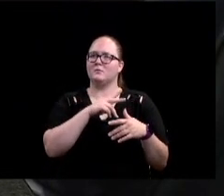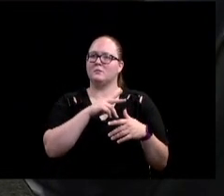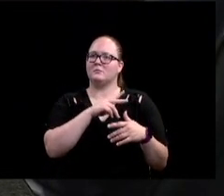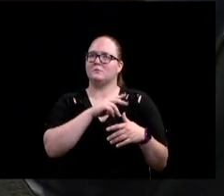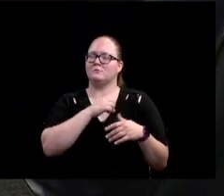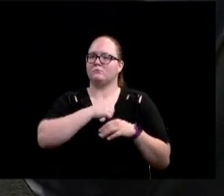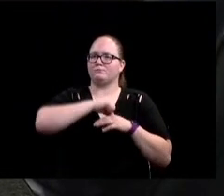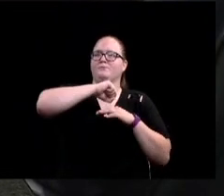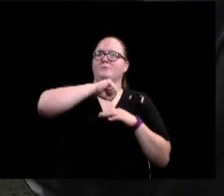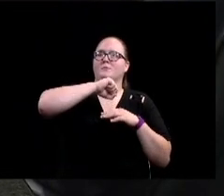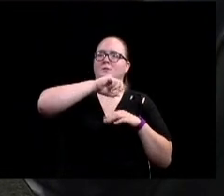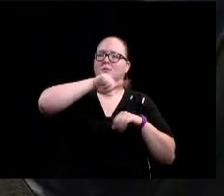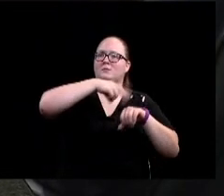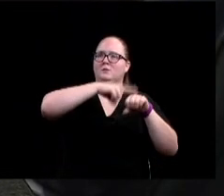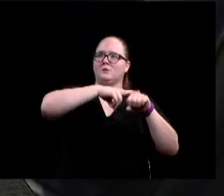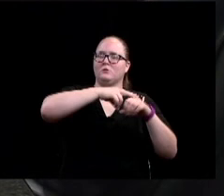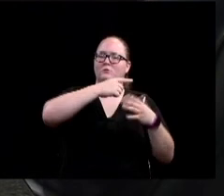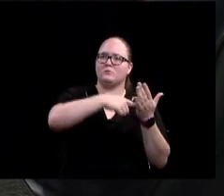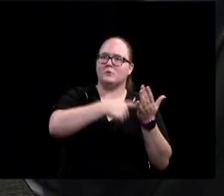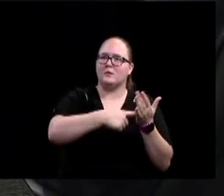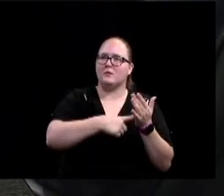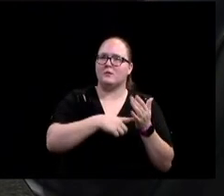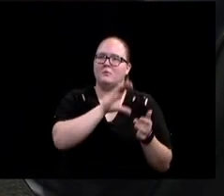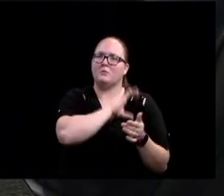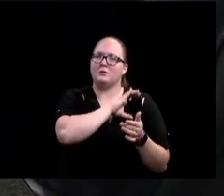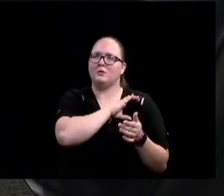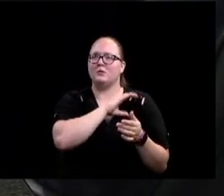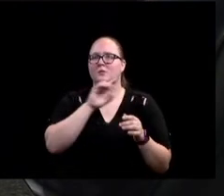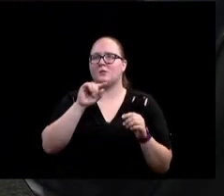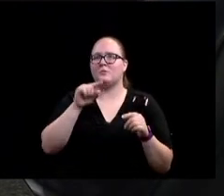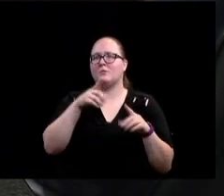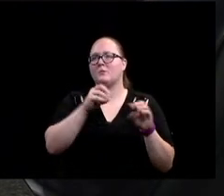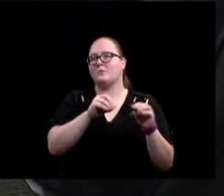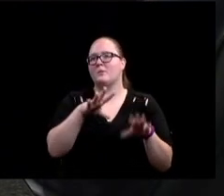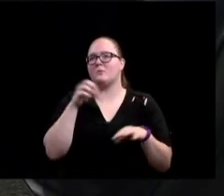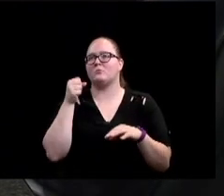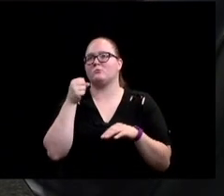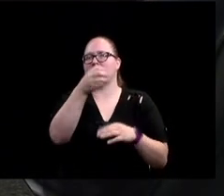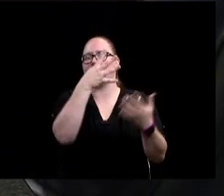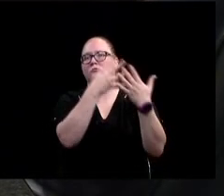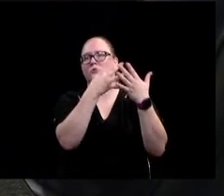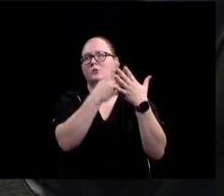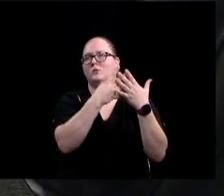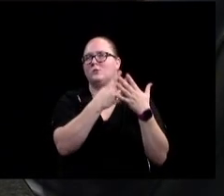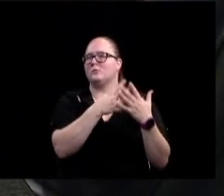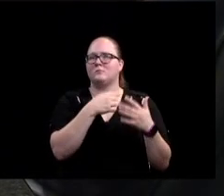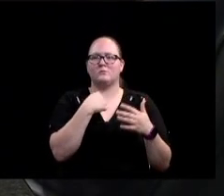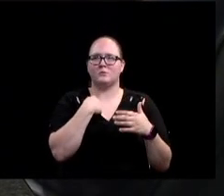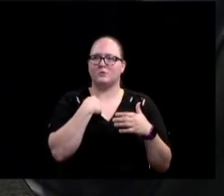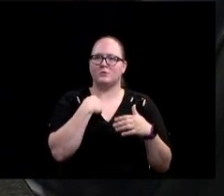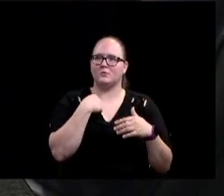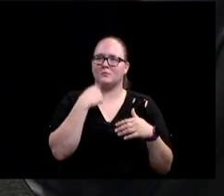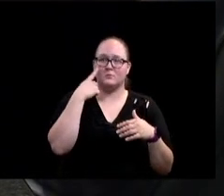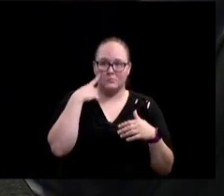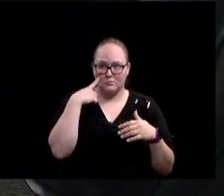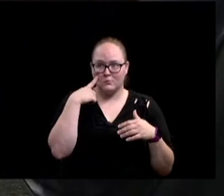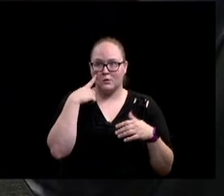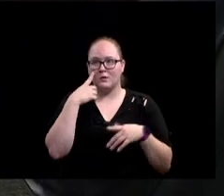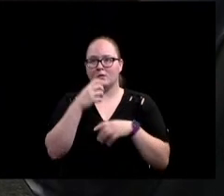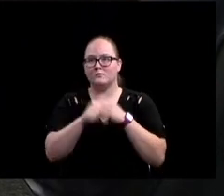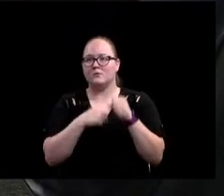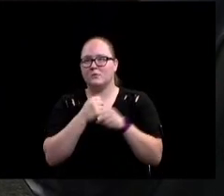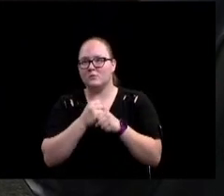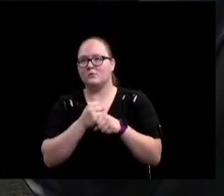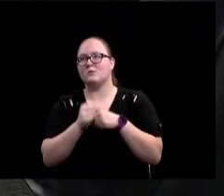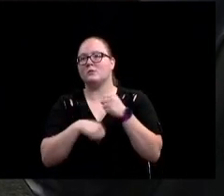these people in jail. And what I've seen is that for a number of years, particularly in Central Texas, because that's my perspective,